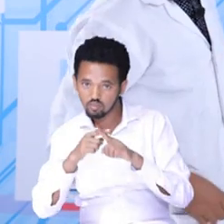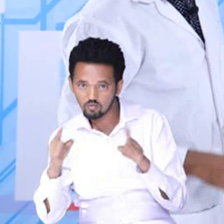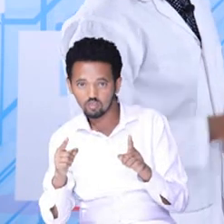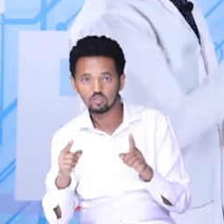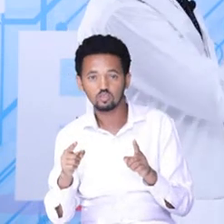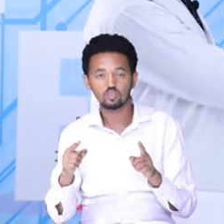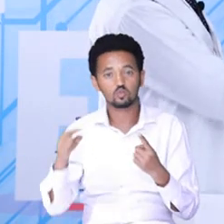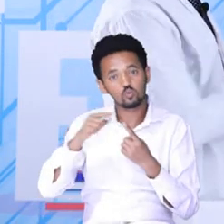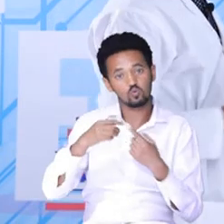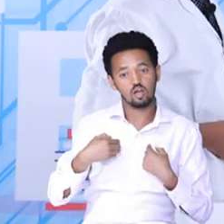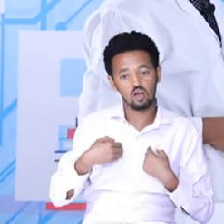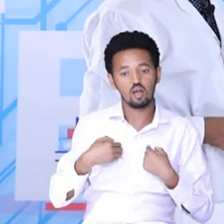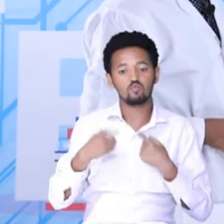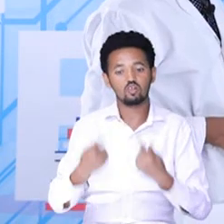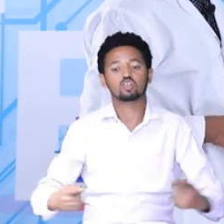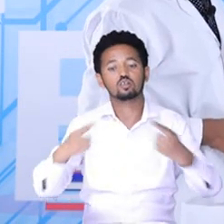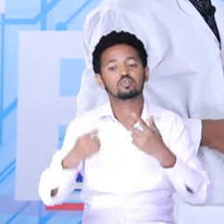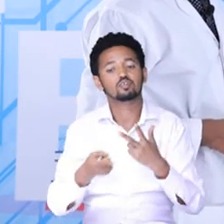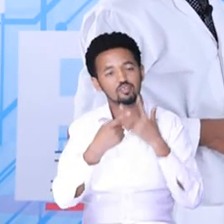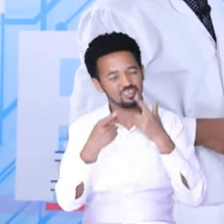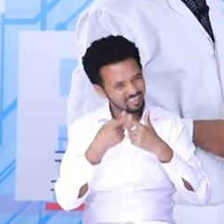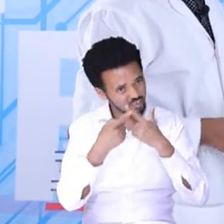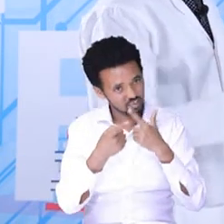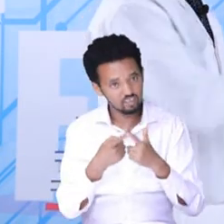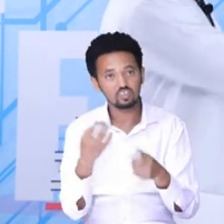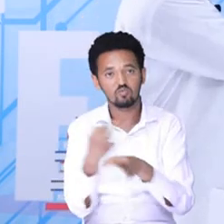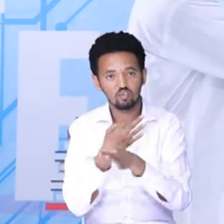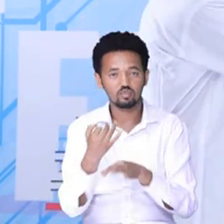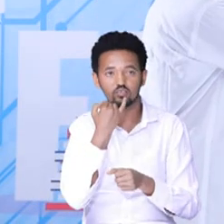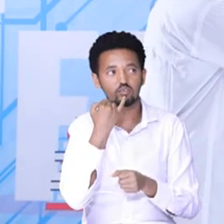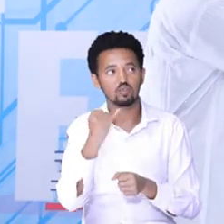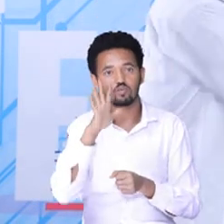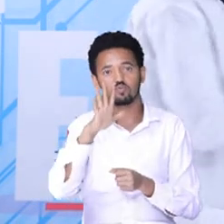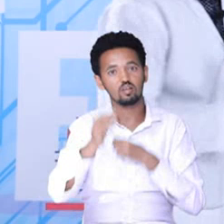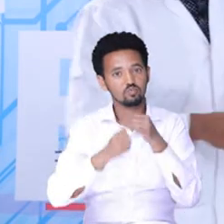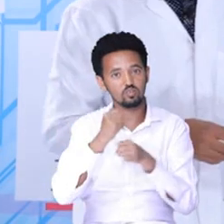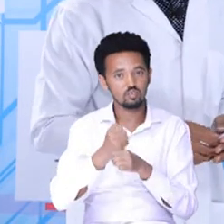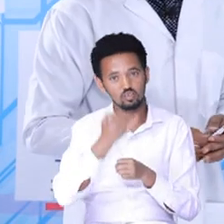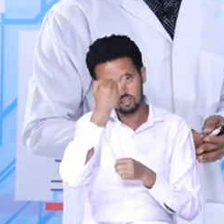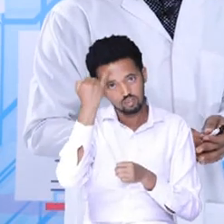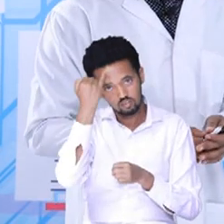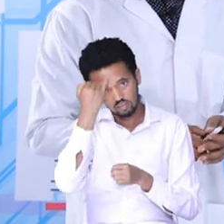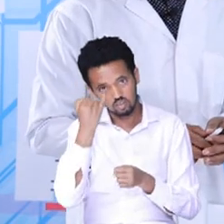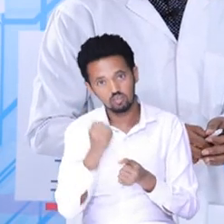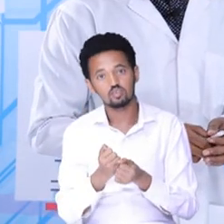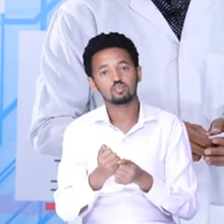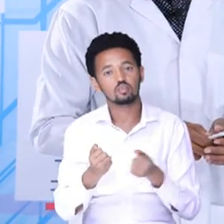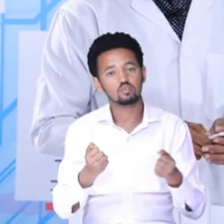regions. The second reason is, or the second factor is, the 5-year Italian occupation in